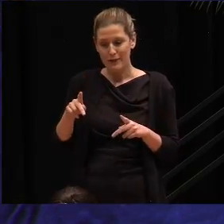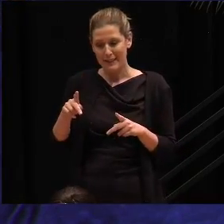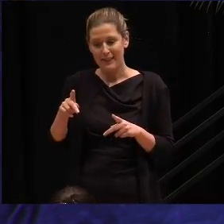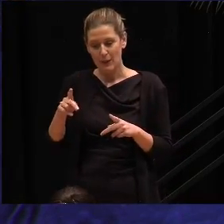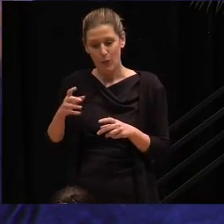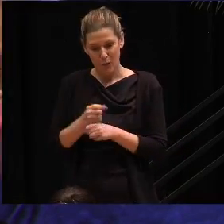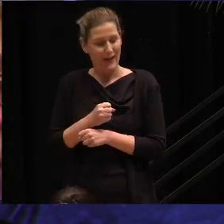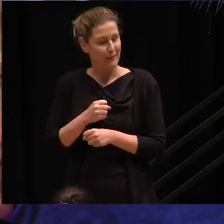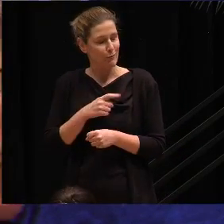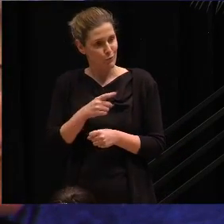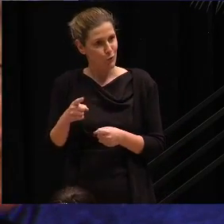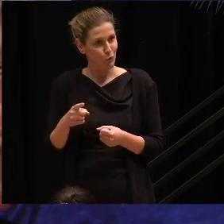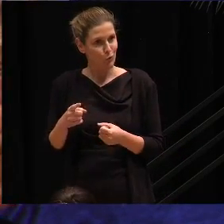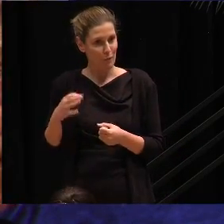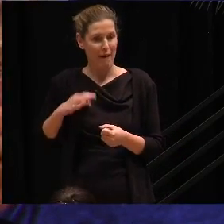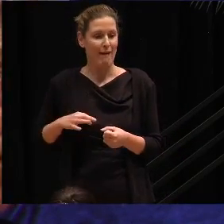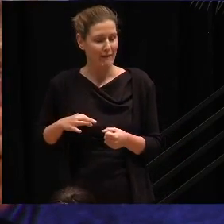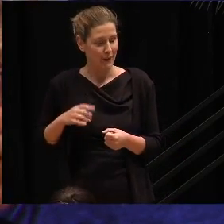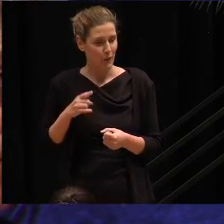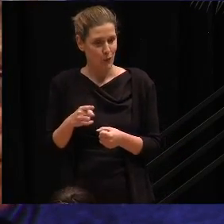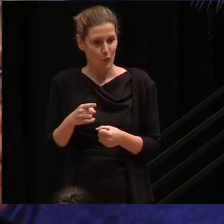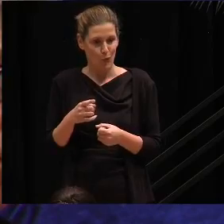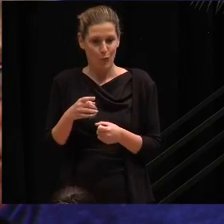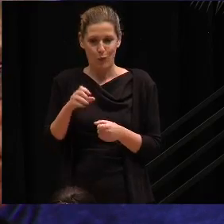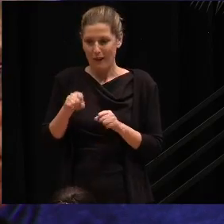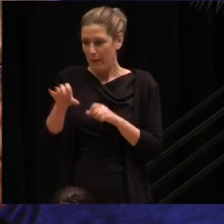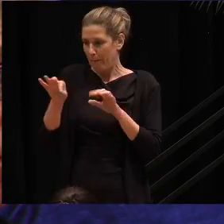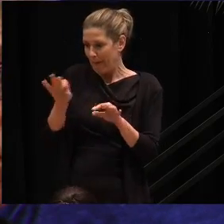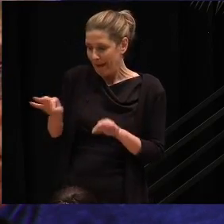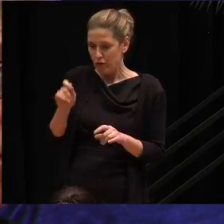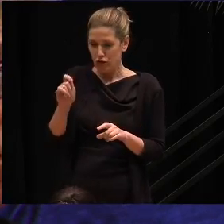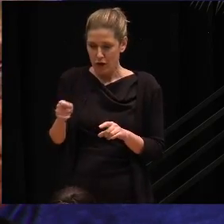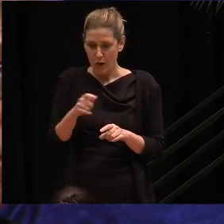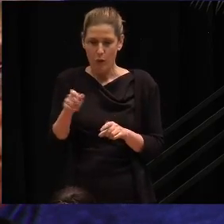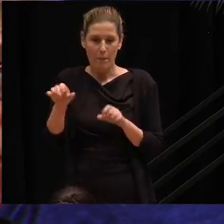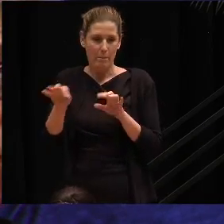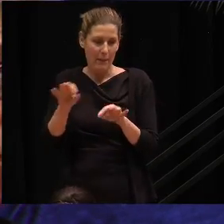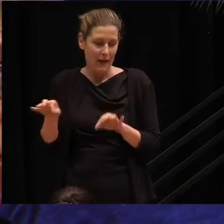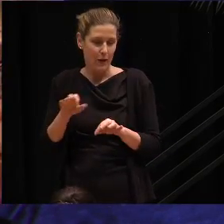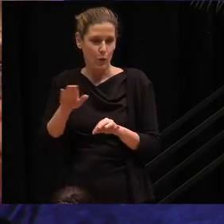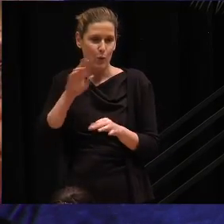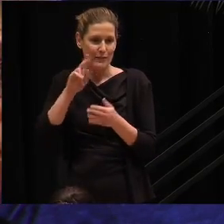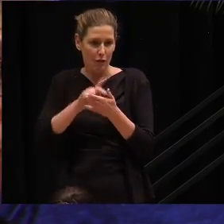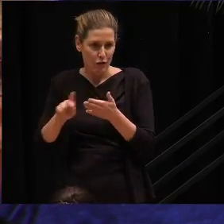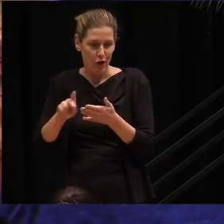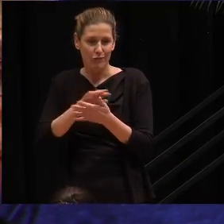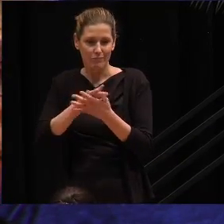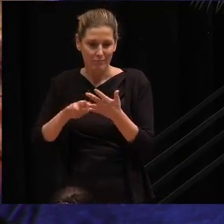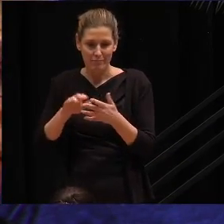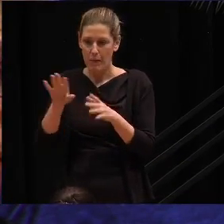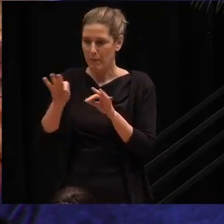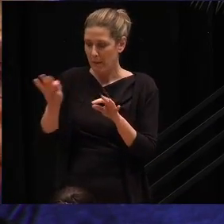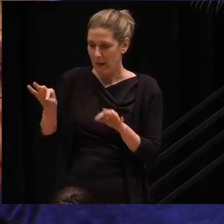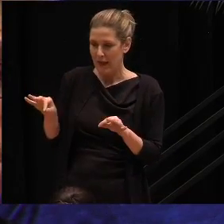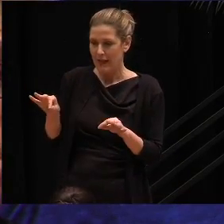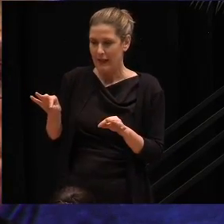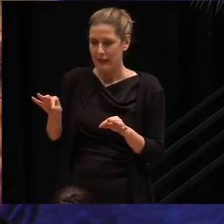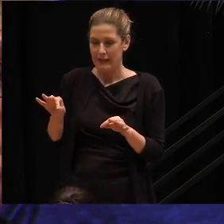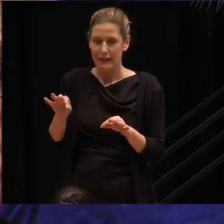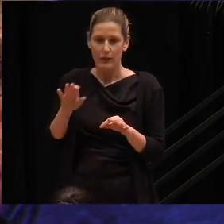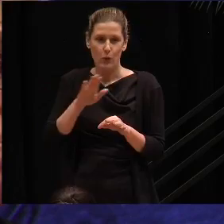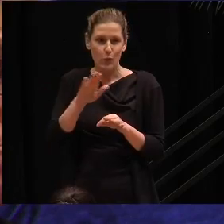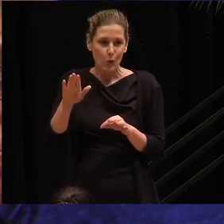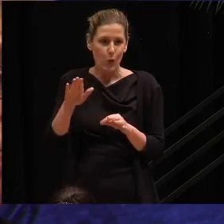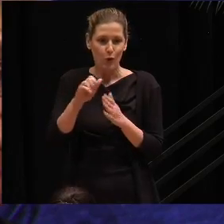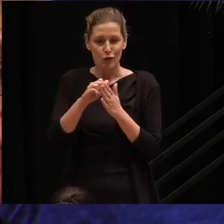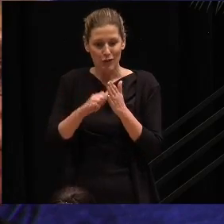you become president, this is what happens. You get to choose judges. You get to choose your cabinet secretaries. You get to choose your agenda